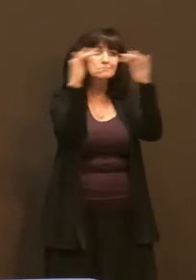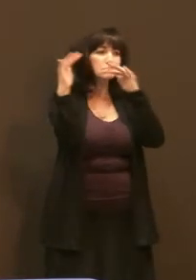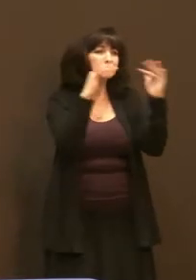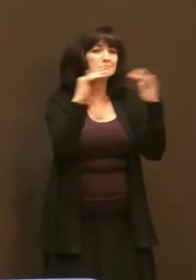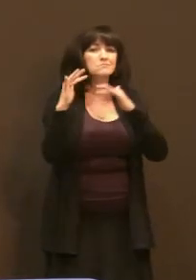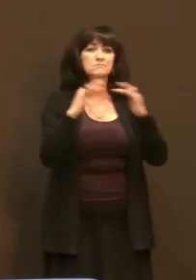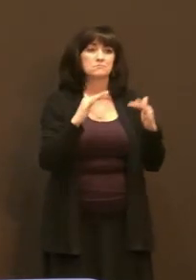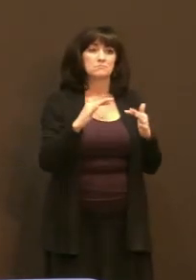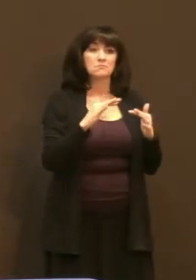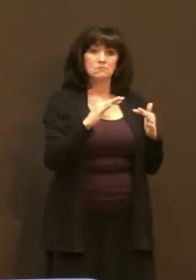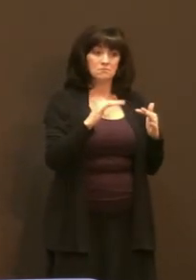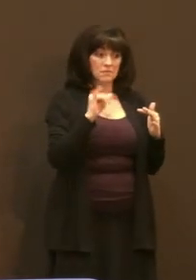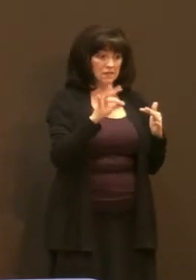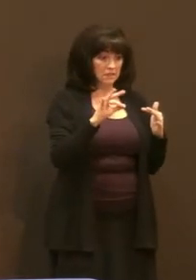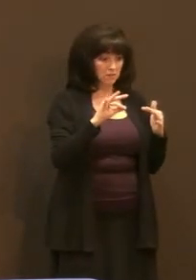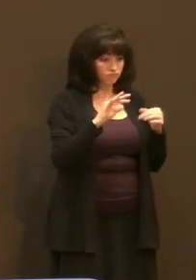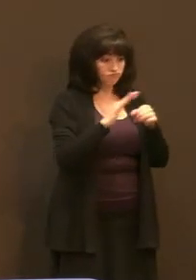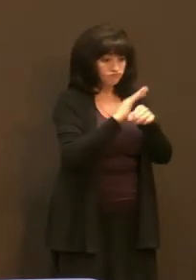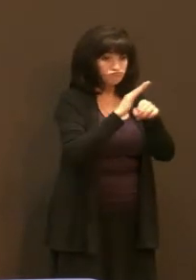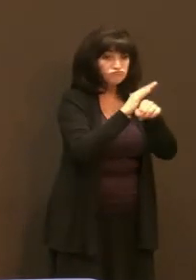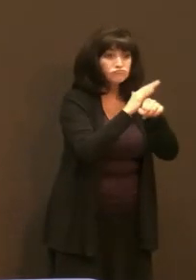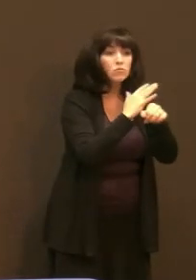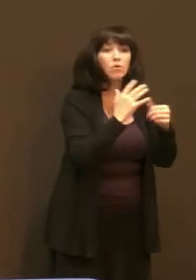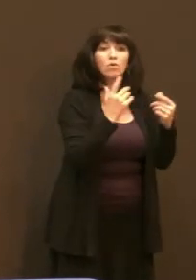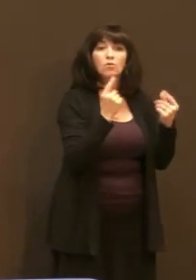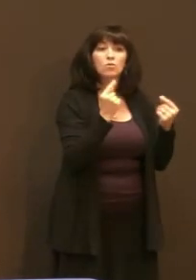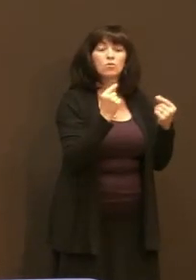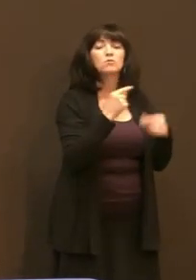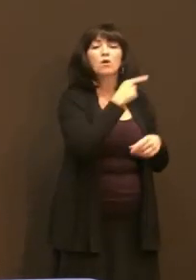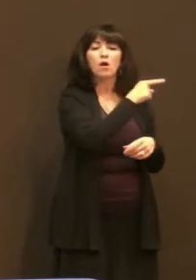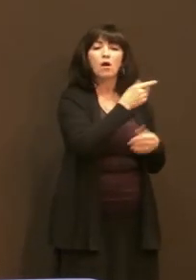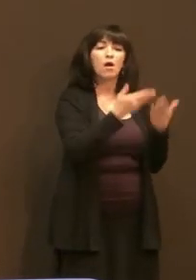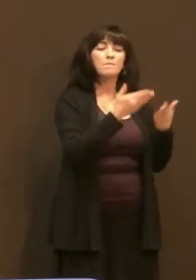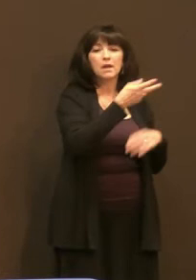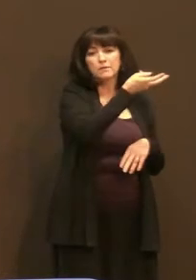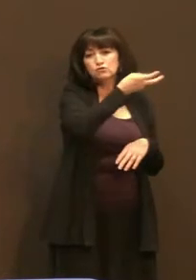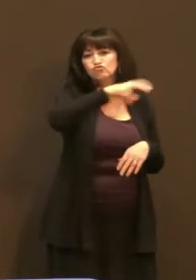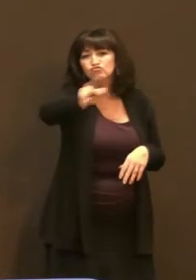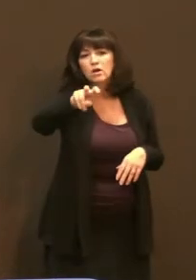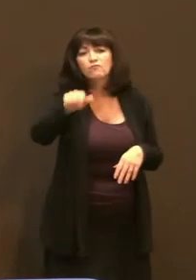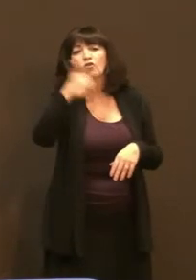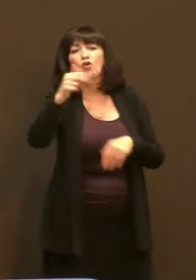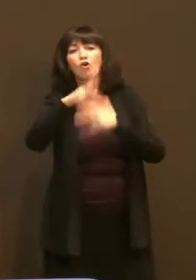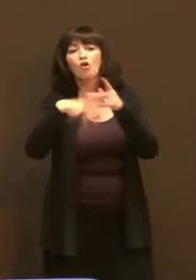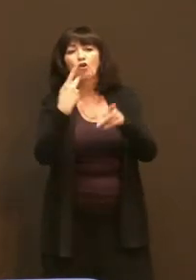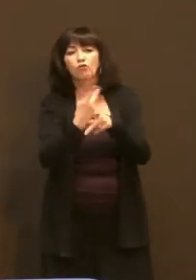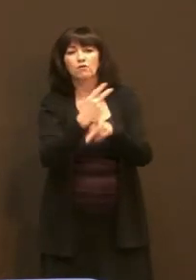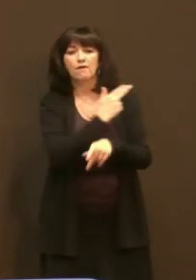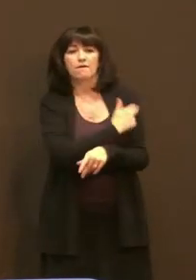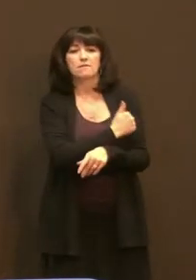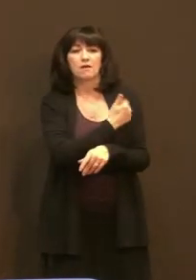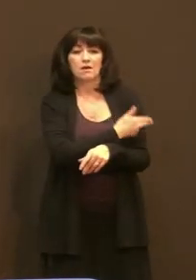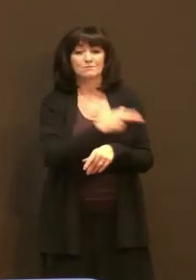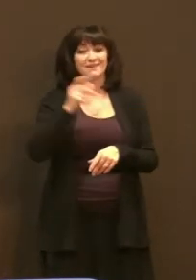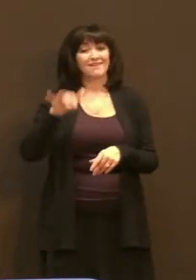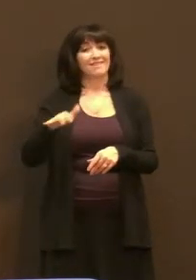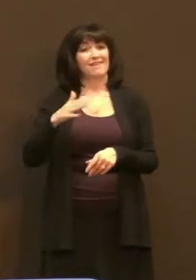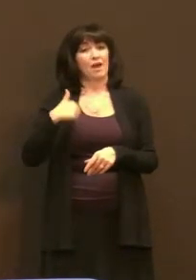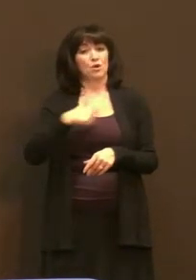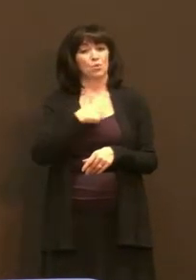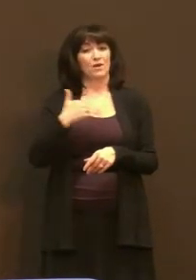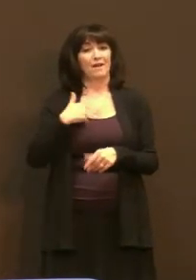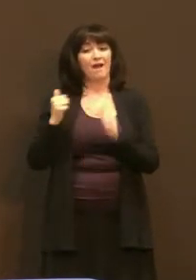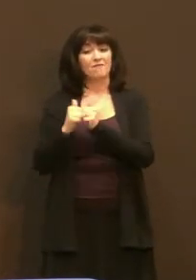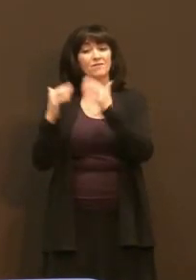transfer patients to make sure they're inside a hospital, brick and mortar hospital that we have in the state before we put them in the gym at Nemours